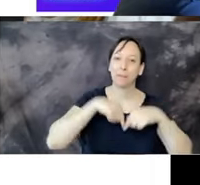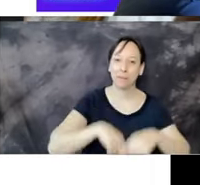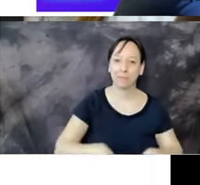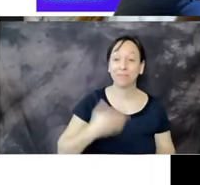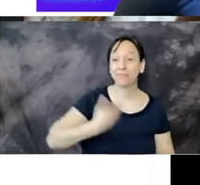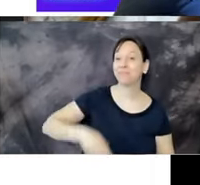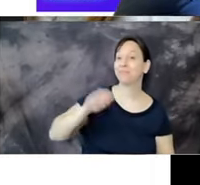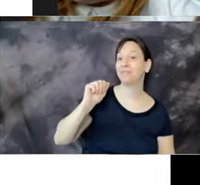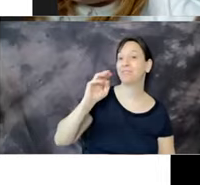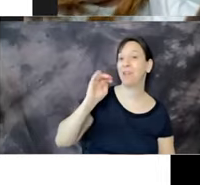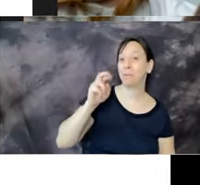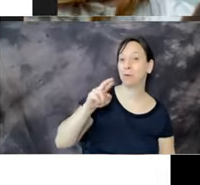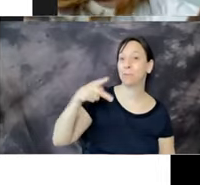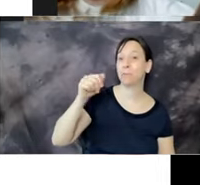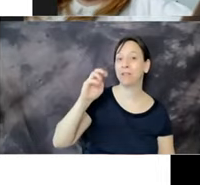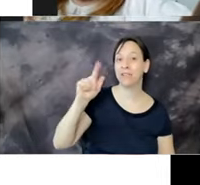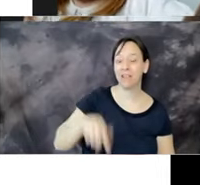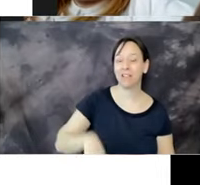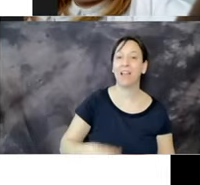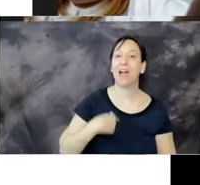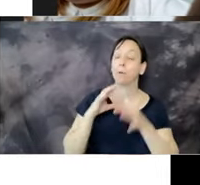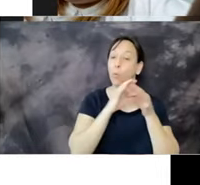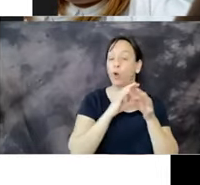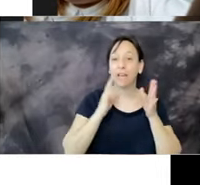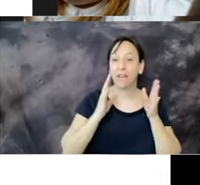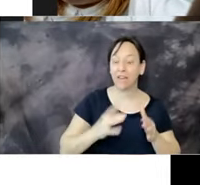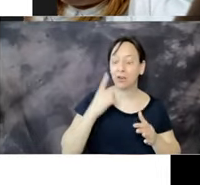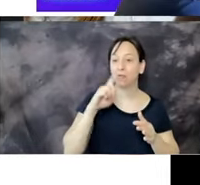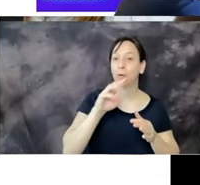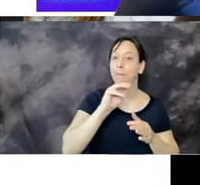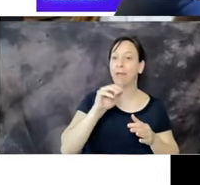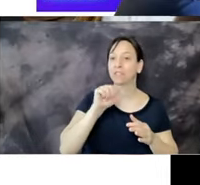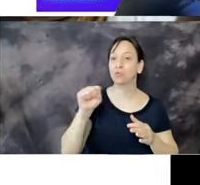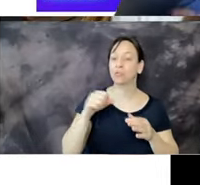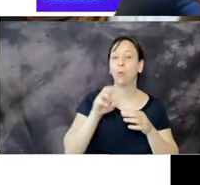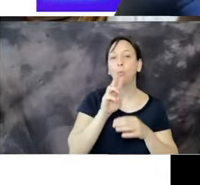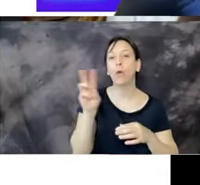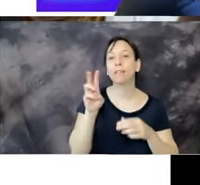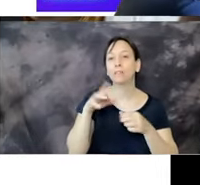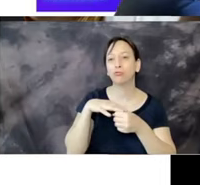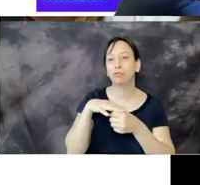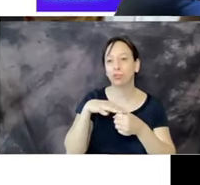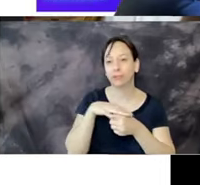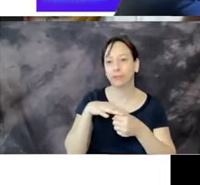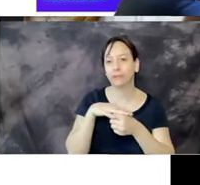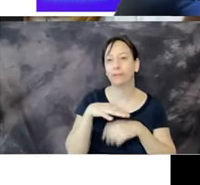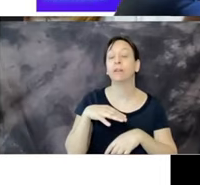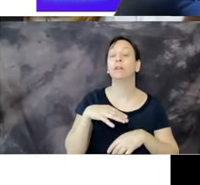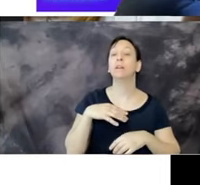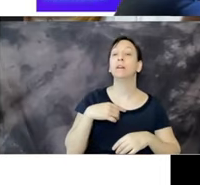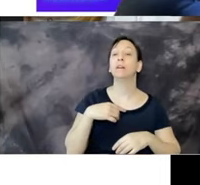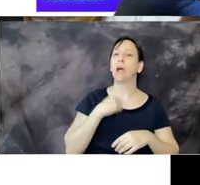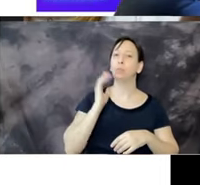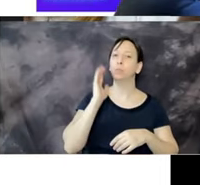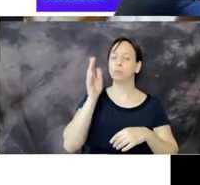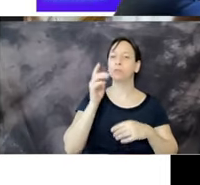is Amber Pettell. I am a coordinator for Massachusetts West Region Self-Advocacy and one of the folks that will be